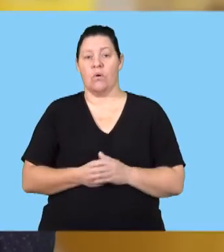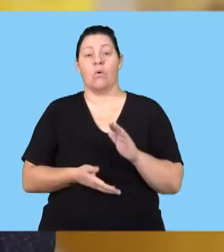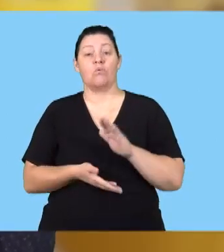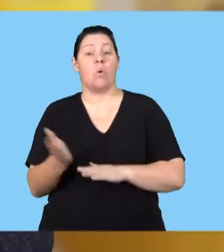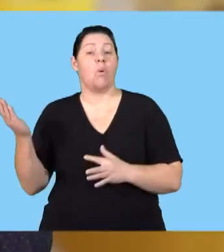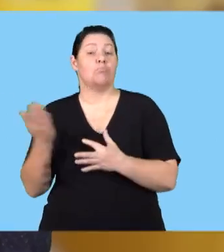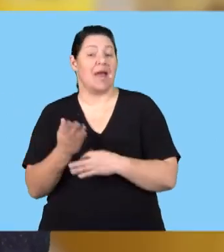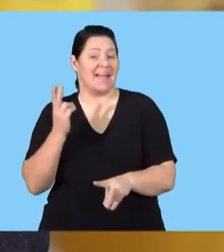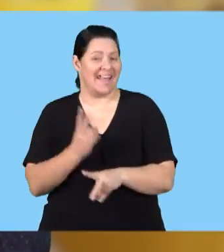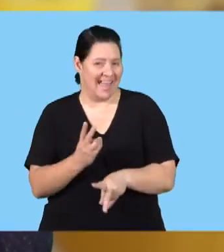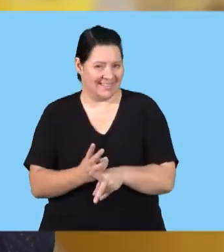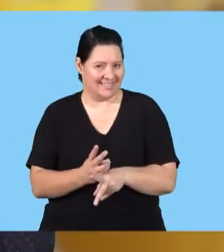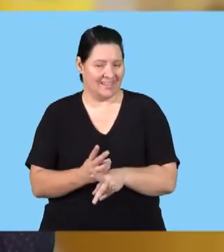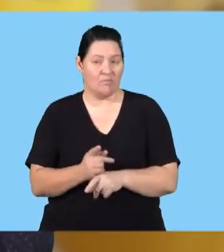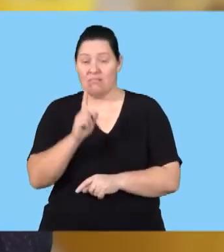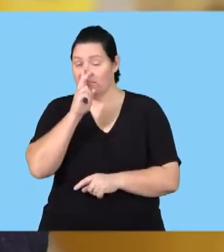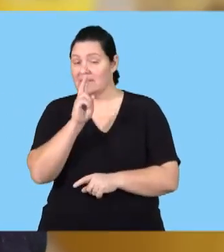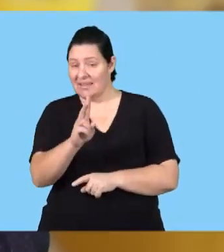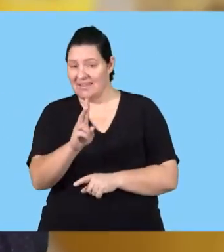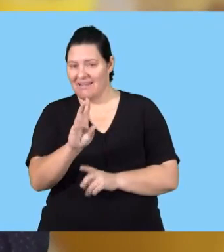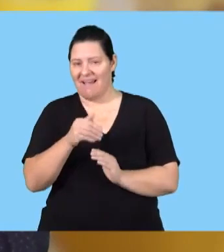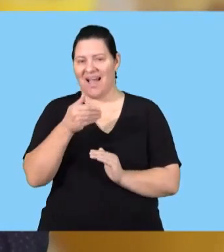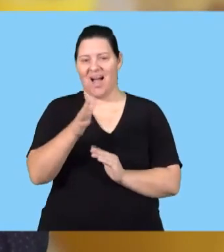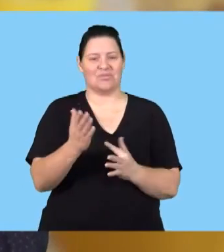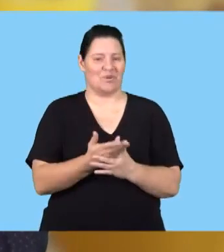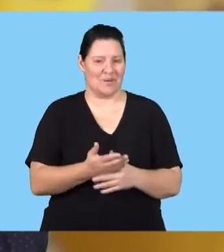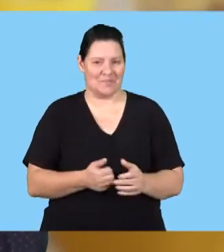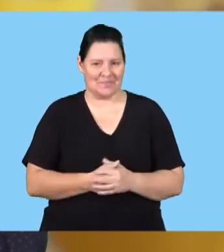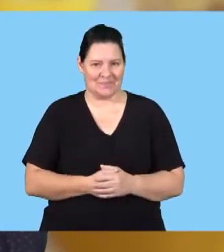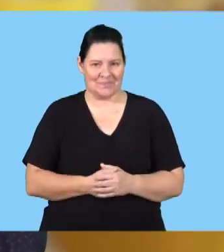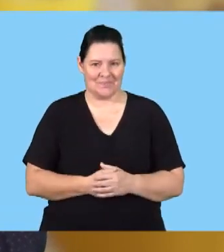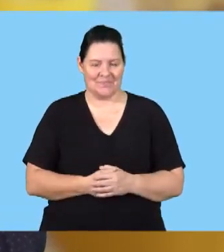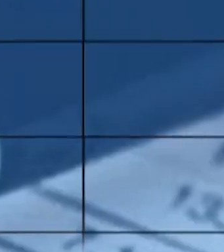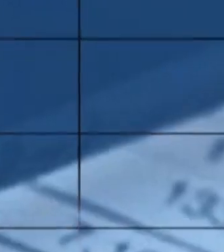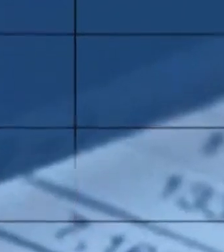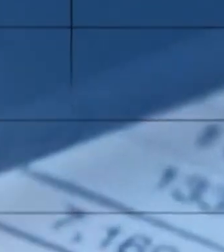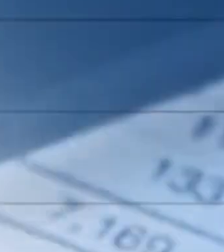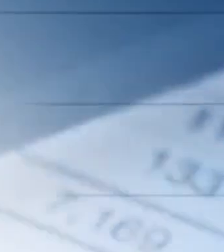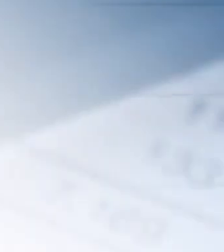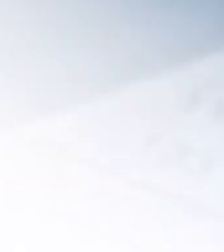now go for a short ad break, and then I'm going to see you after the ad break.